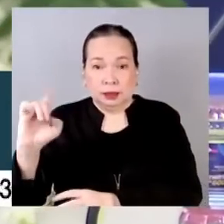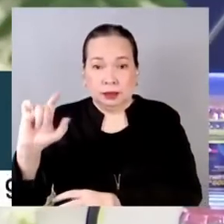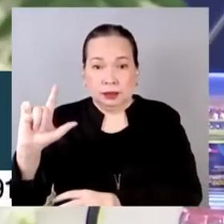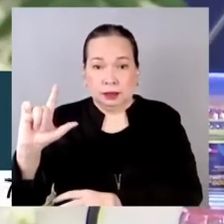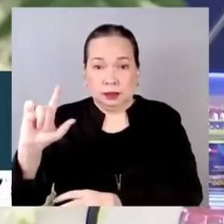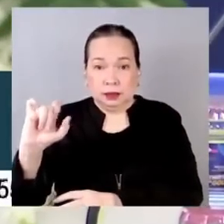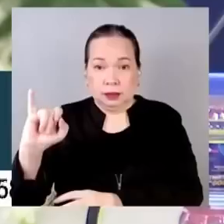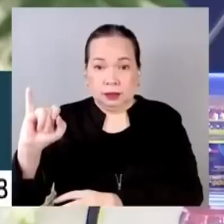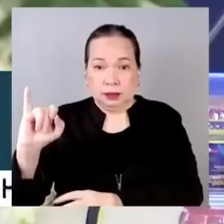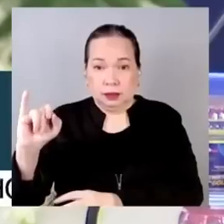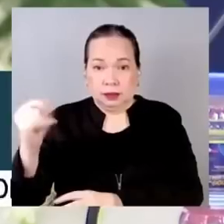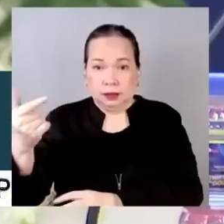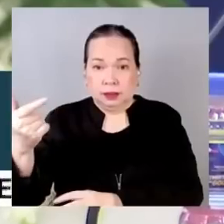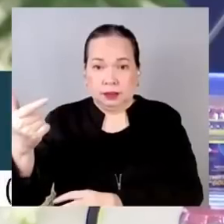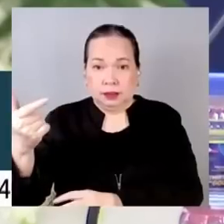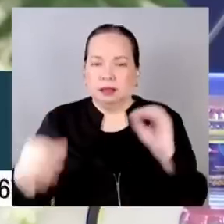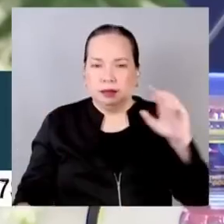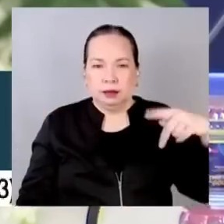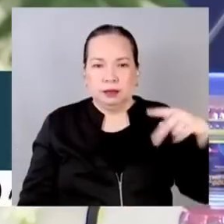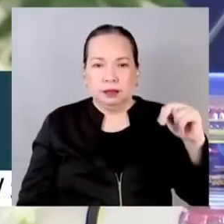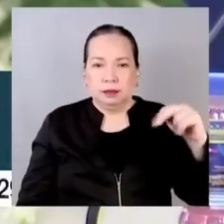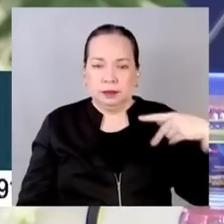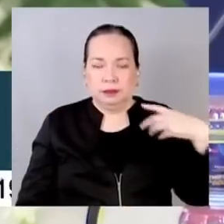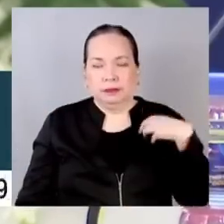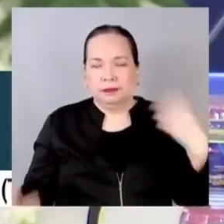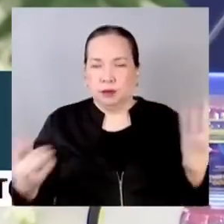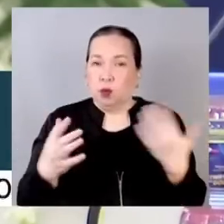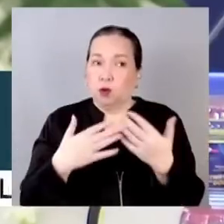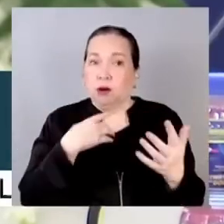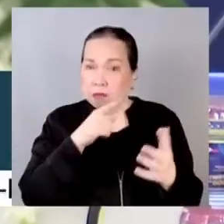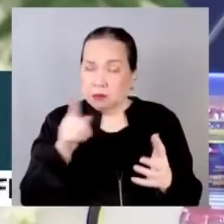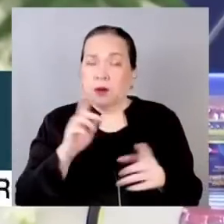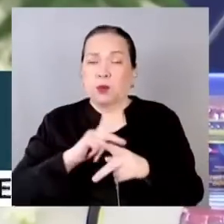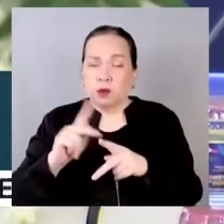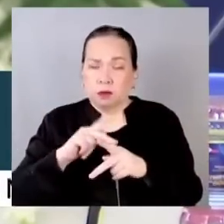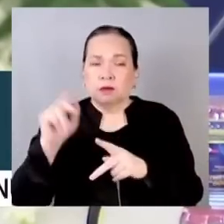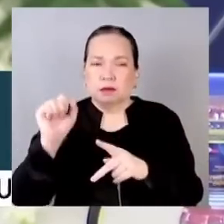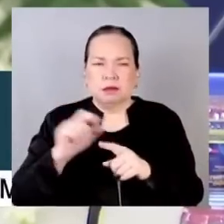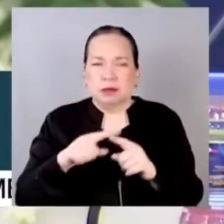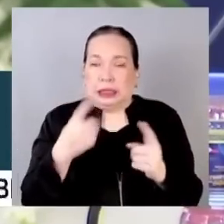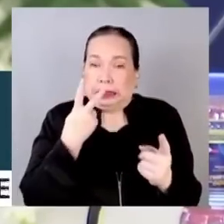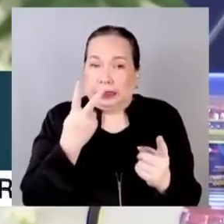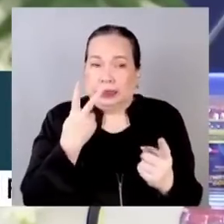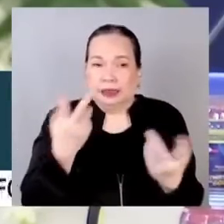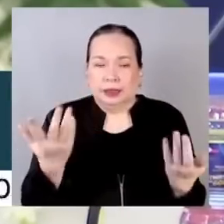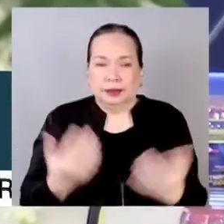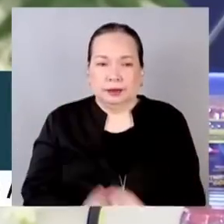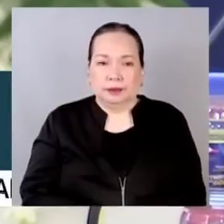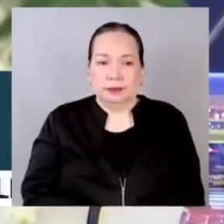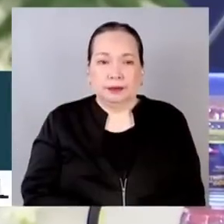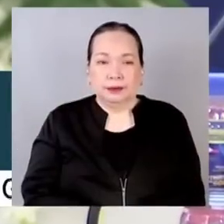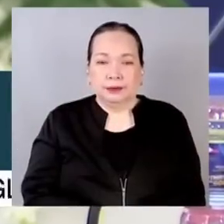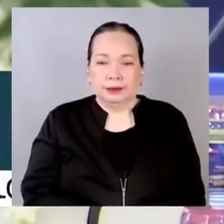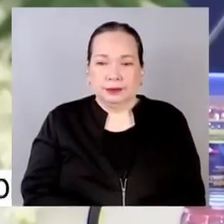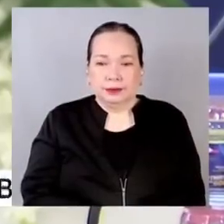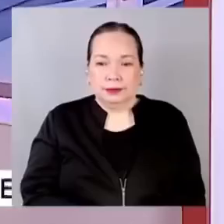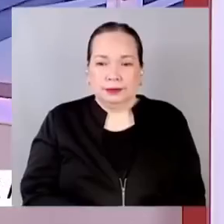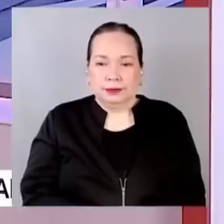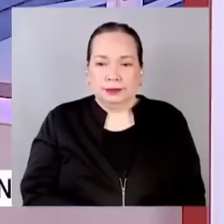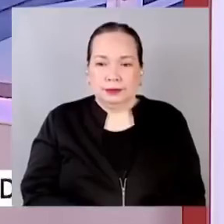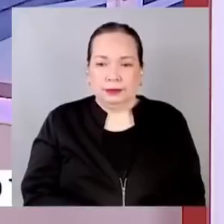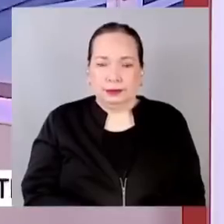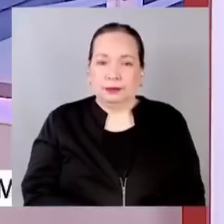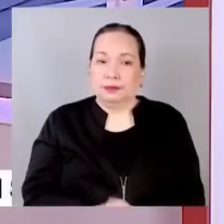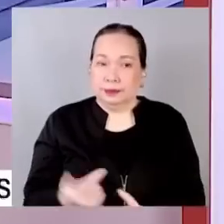they say that all things are good between the two of them. Right. Thanks a lot. Our correspondent there, Rafi Santos, joining us this noon. Thanks, Raf. Back